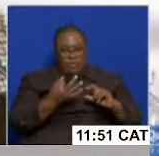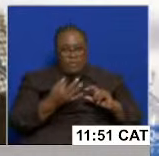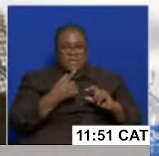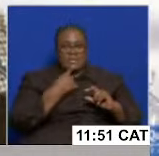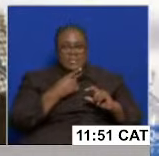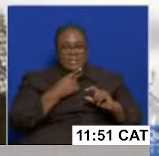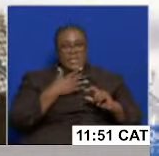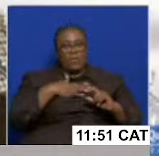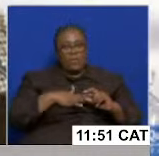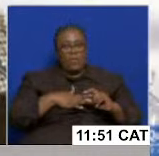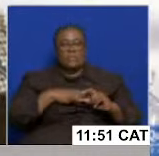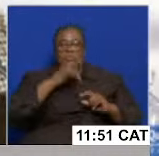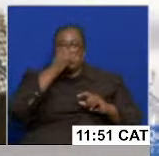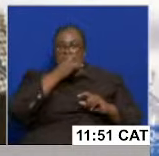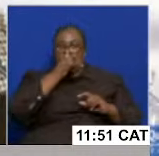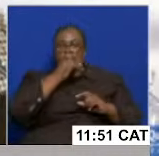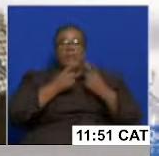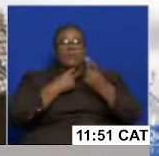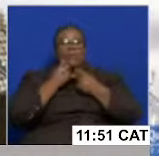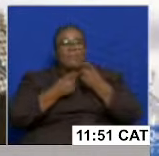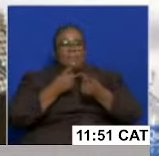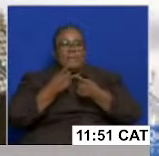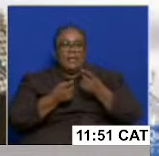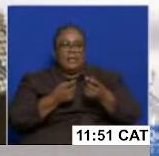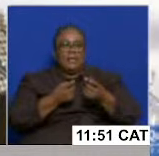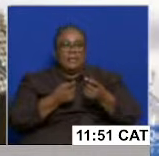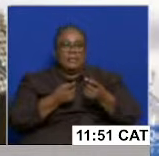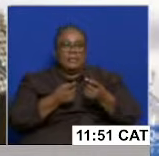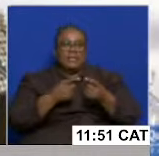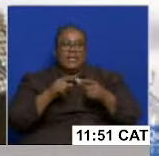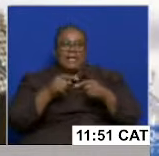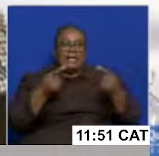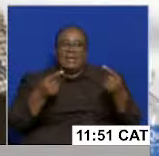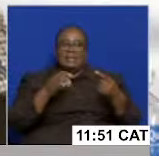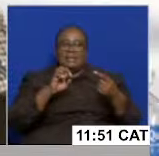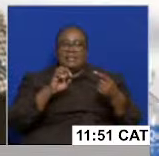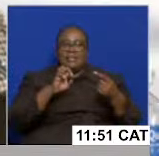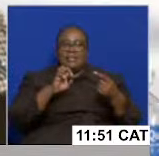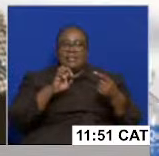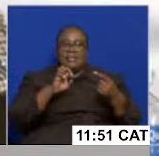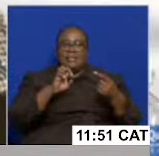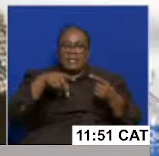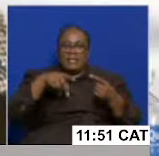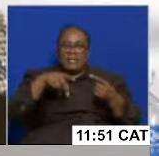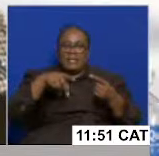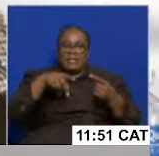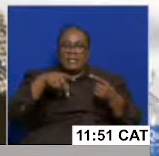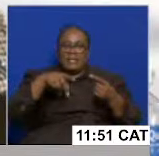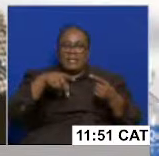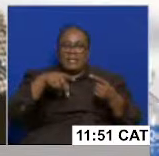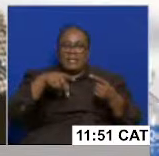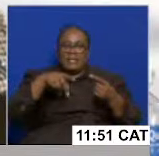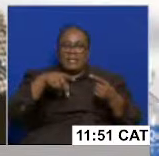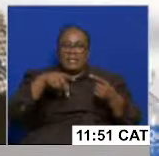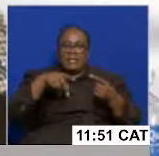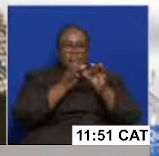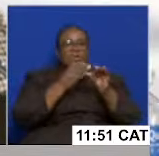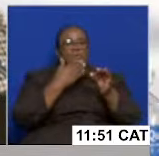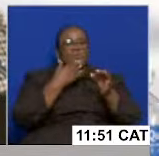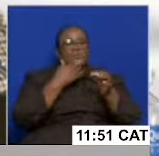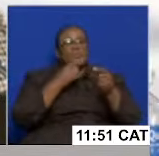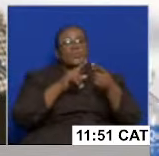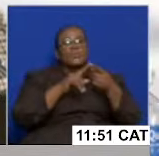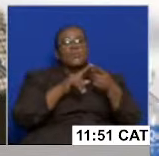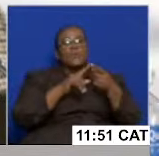complaint against EMPD department, in particular Constable Kershaw-Lee Stalls and